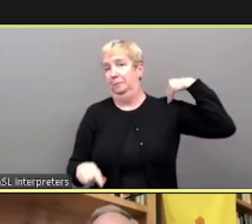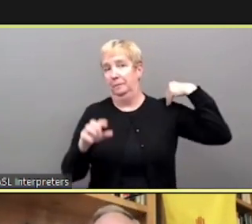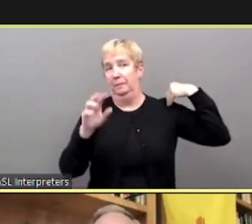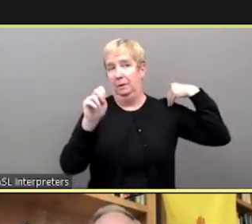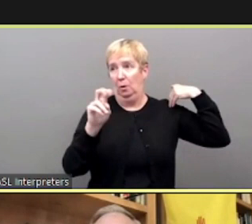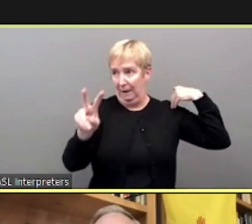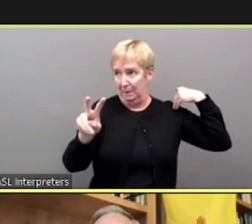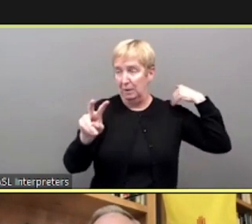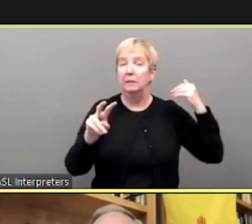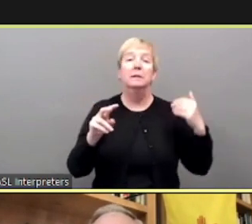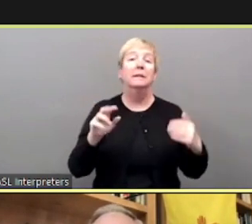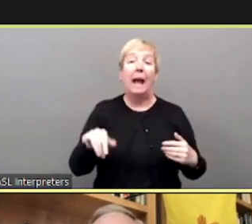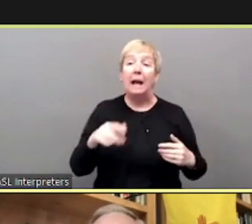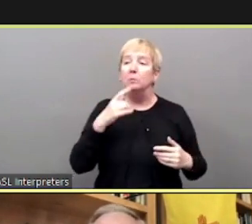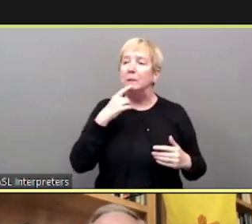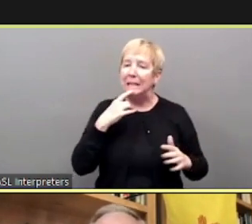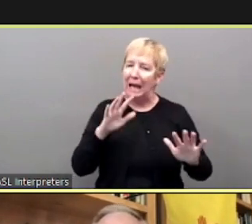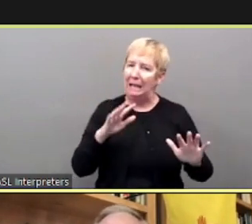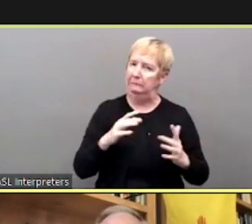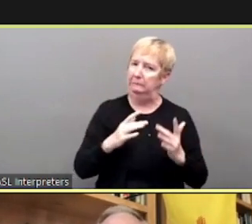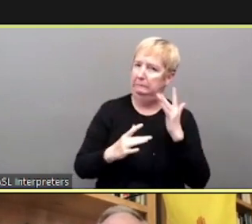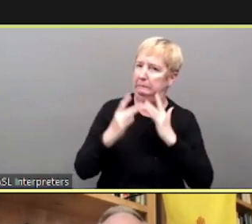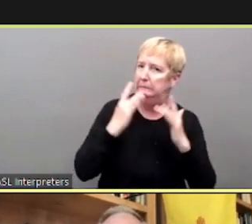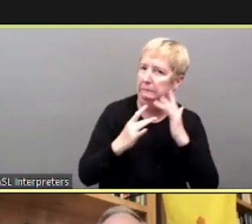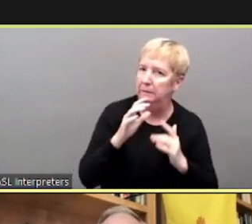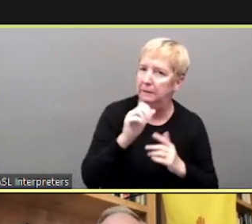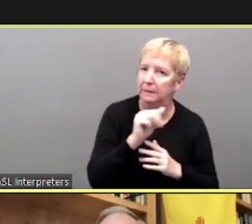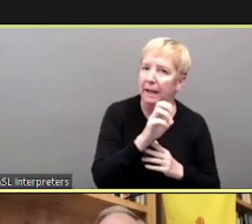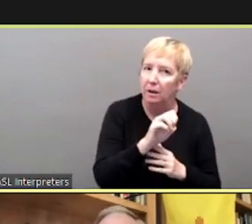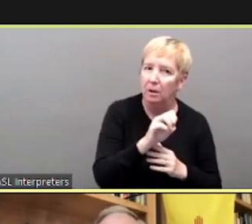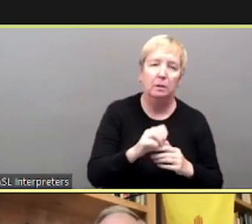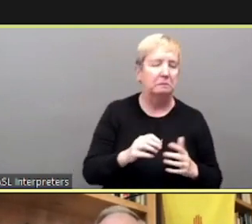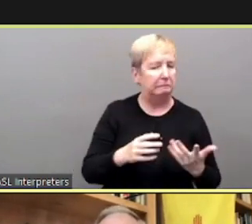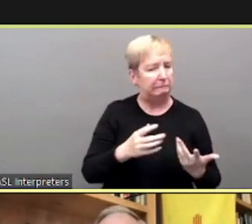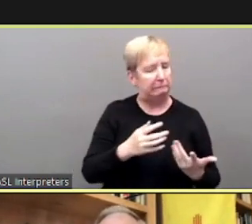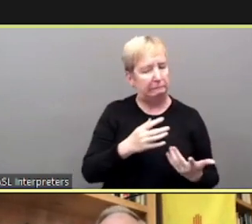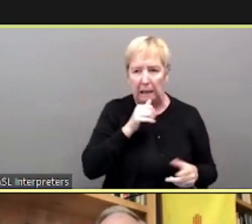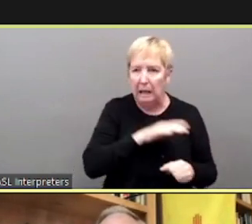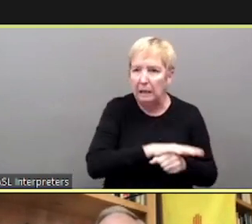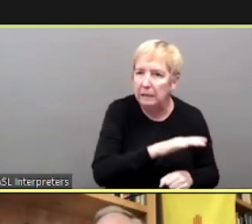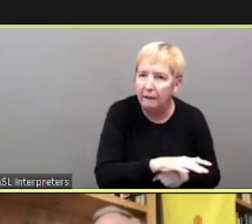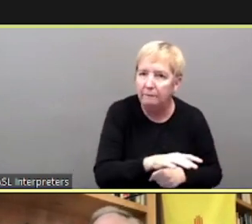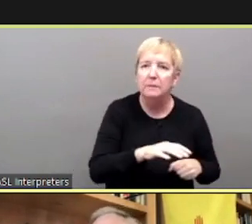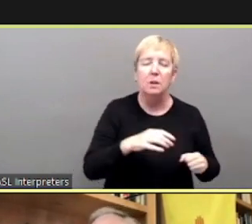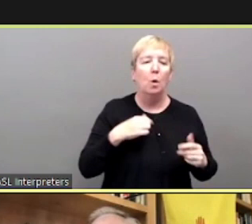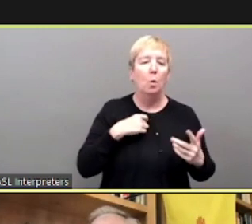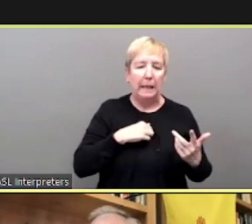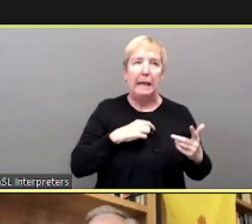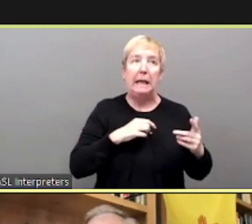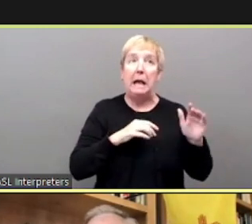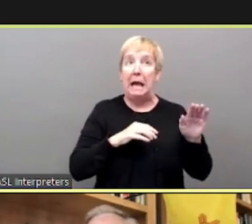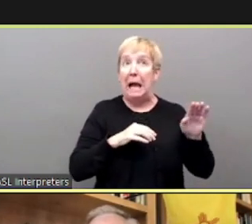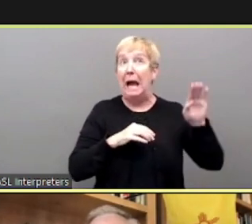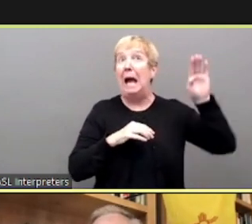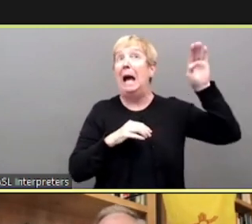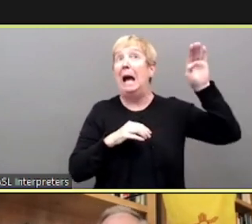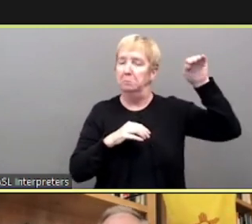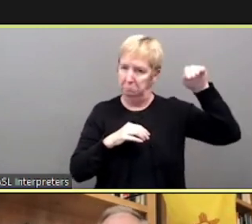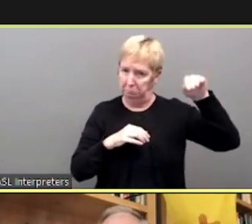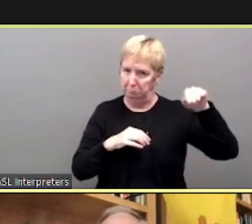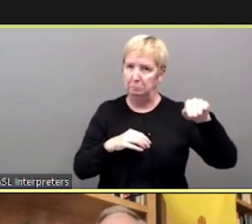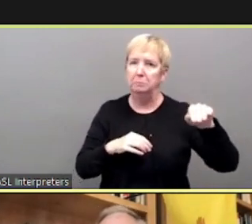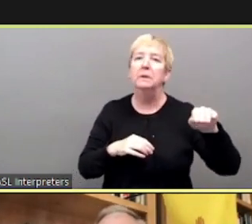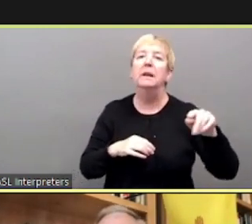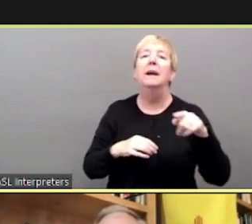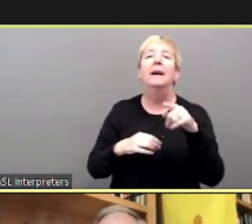rationing of care. Fortunately, that was a very short period of time. We got out of it quickly. This time we were up in the red zone again. We're